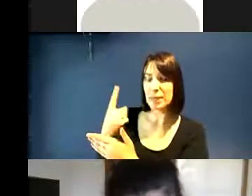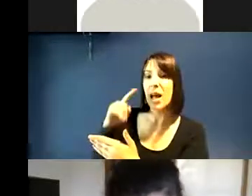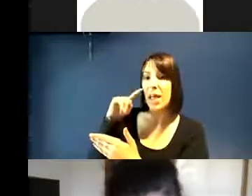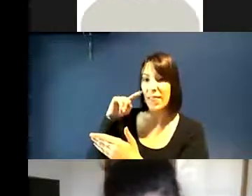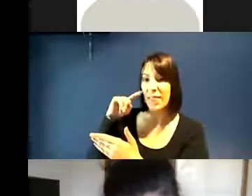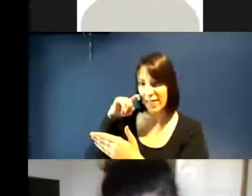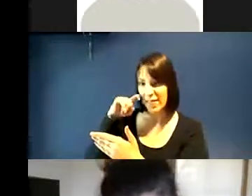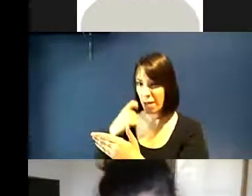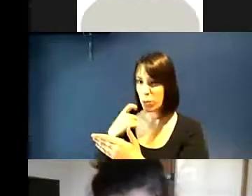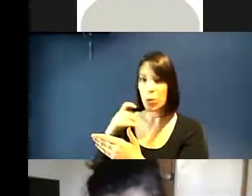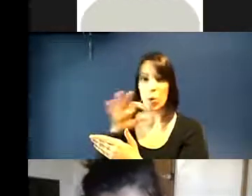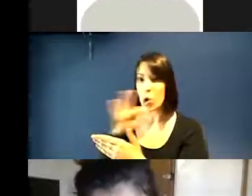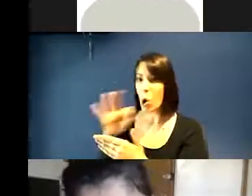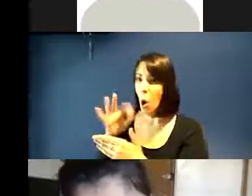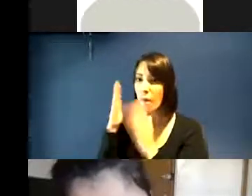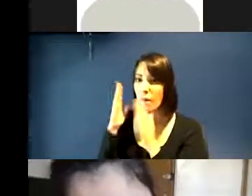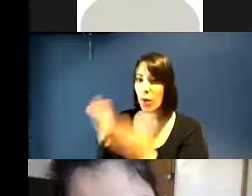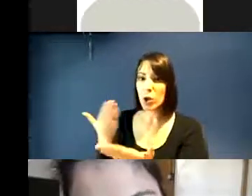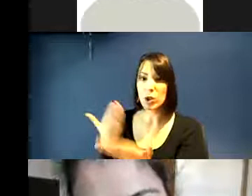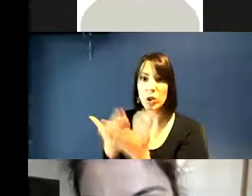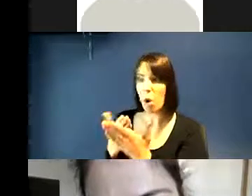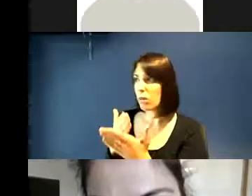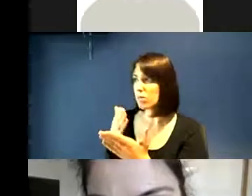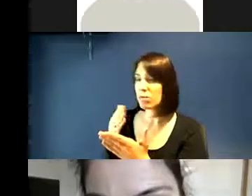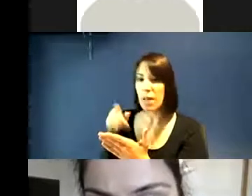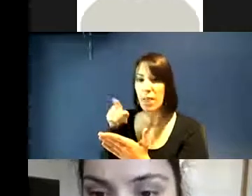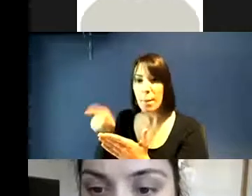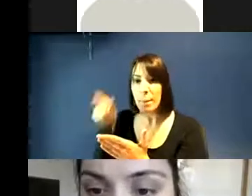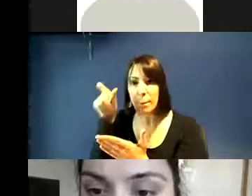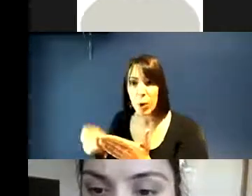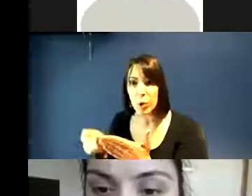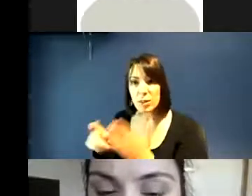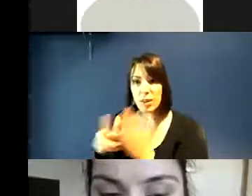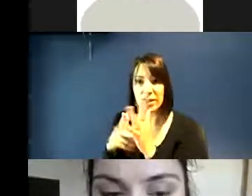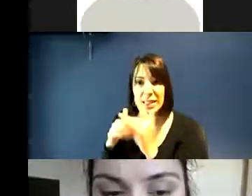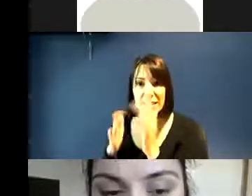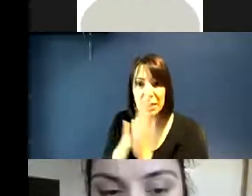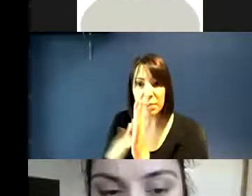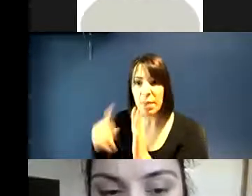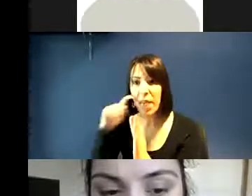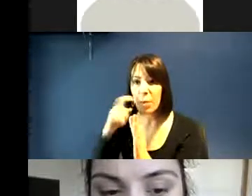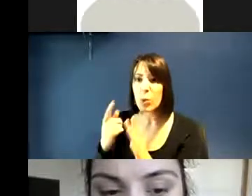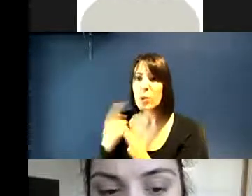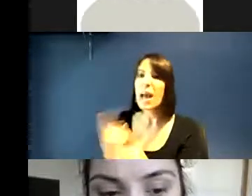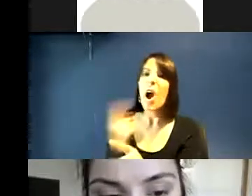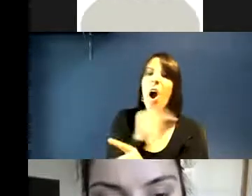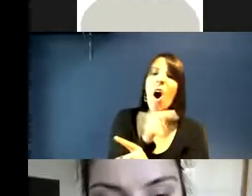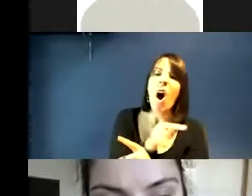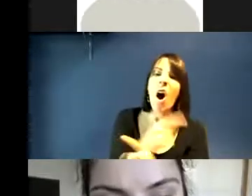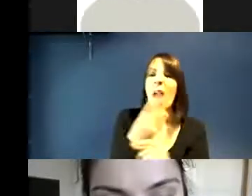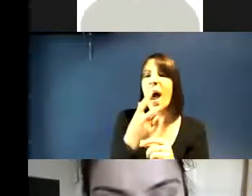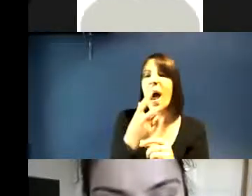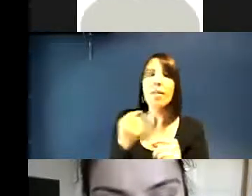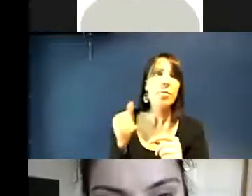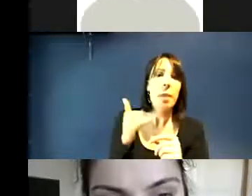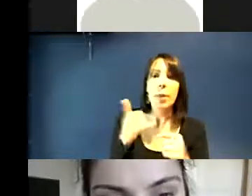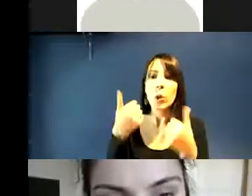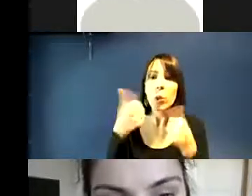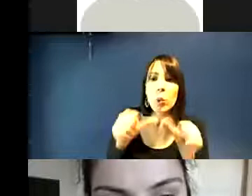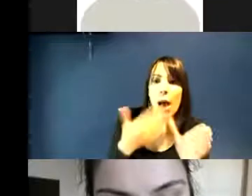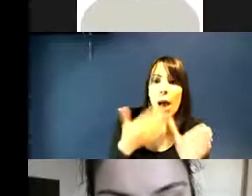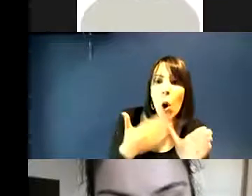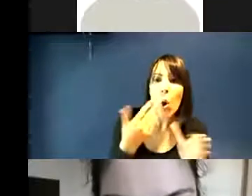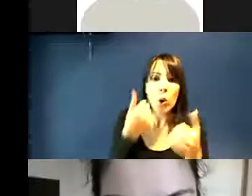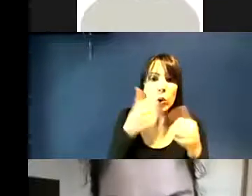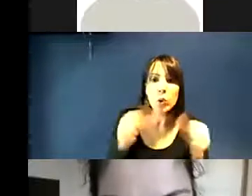stress, like drug and alcohol use, like mental illness or a trauma history, for example, as reasons